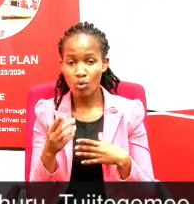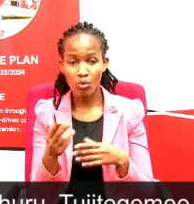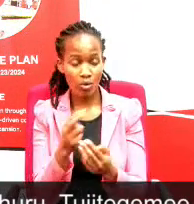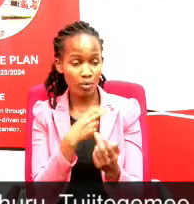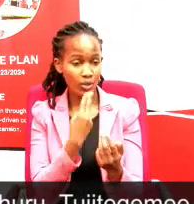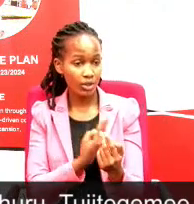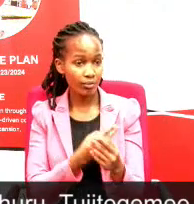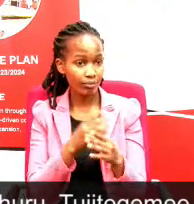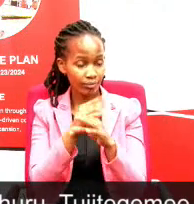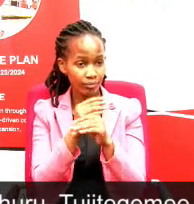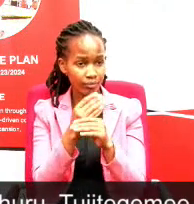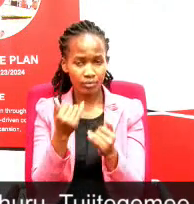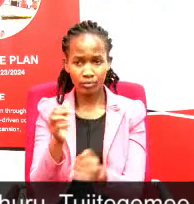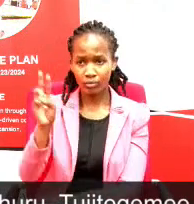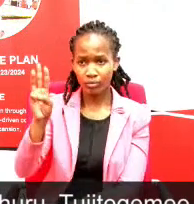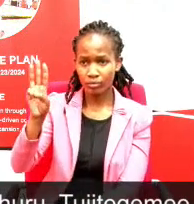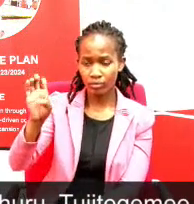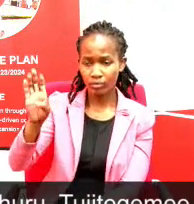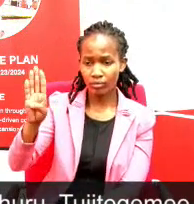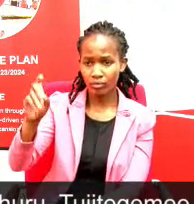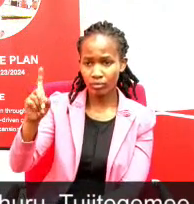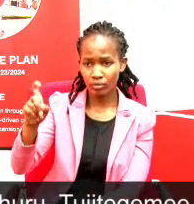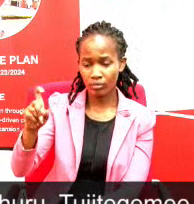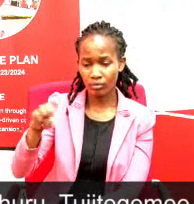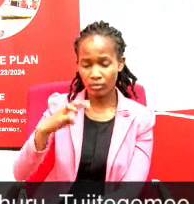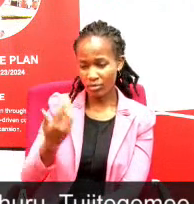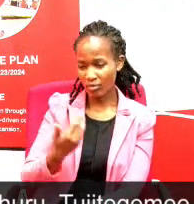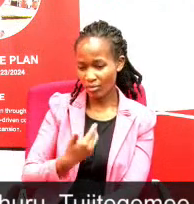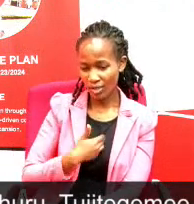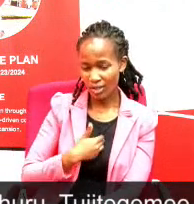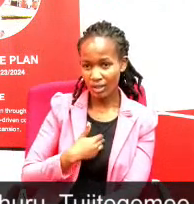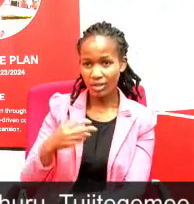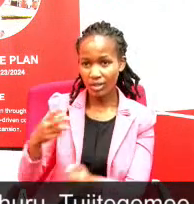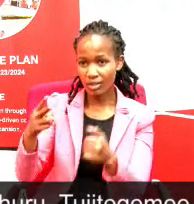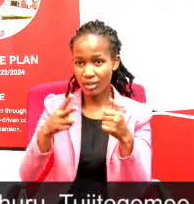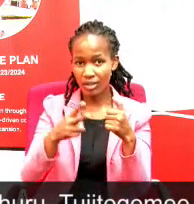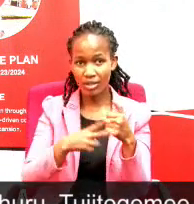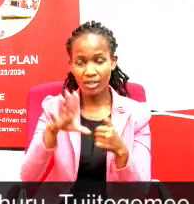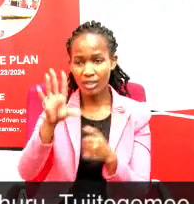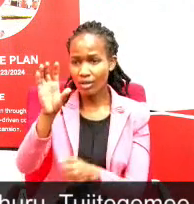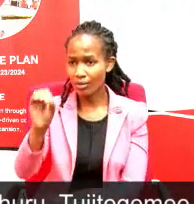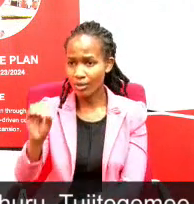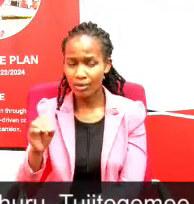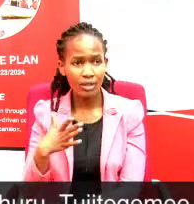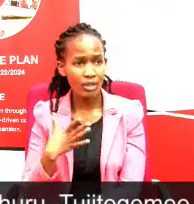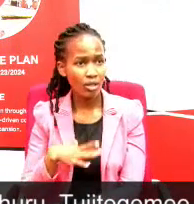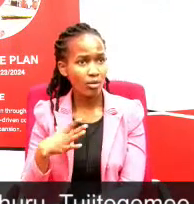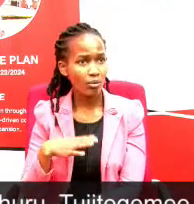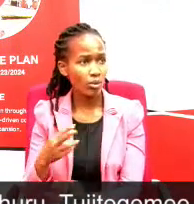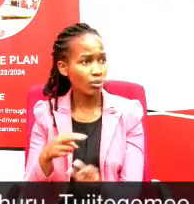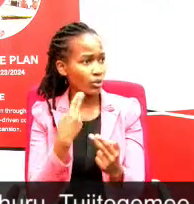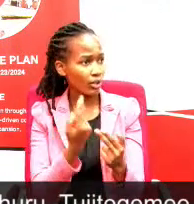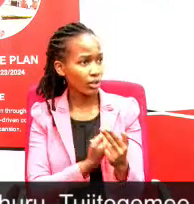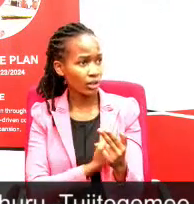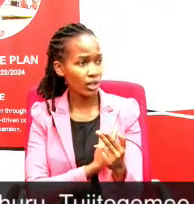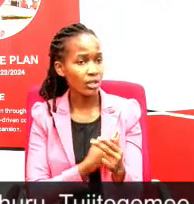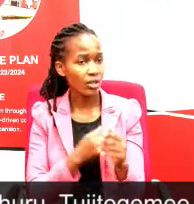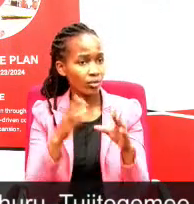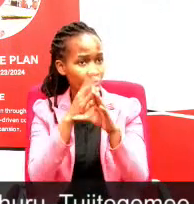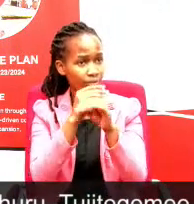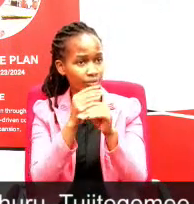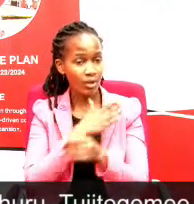but currently on WebEx, the live portal, we have slightly over 750 people who are watching this online, and